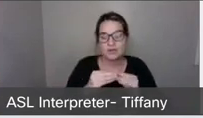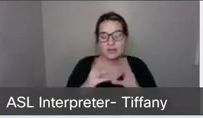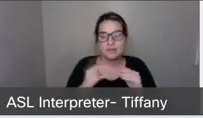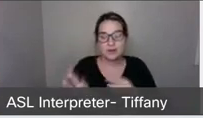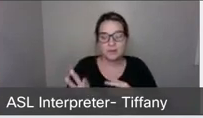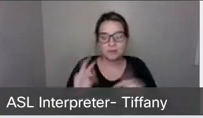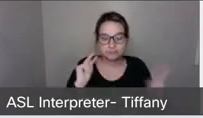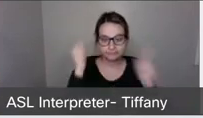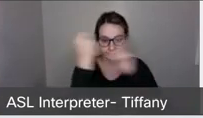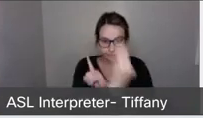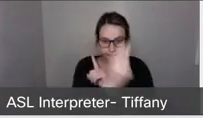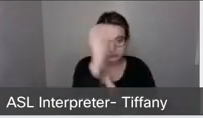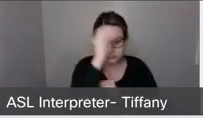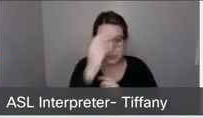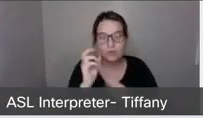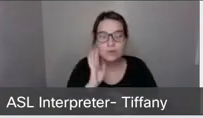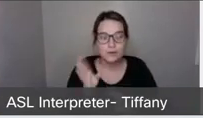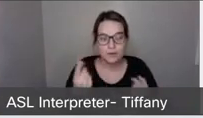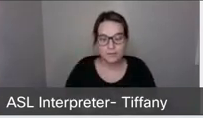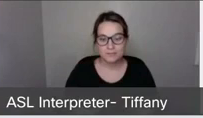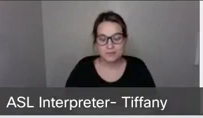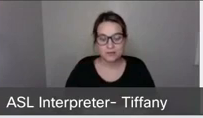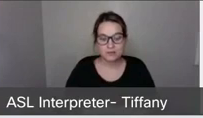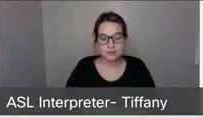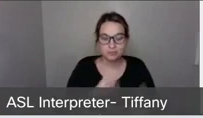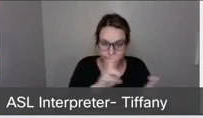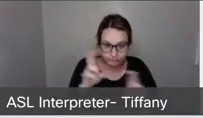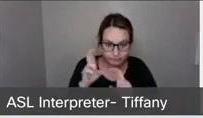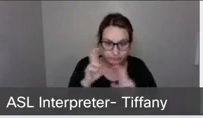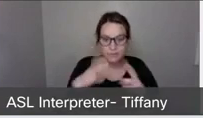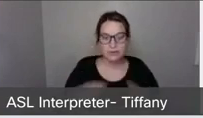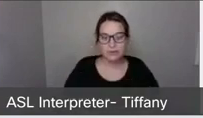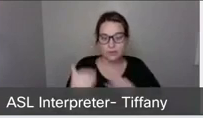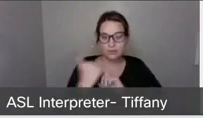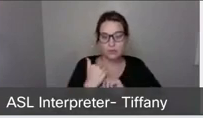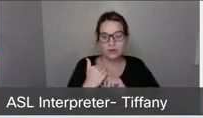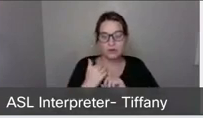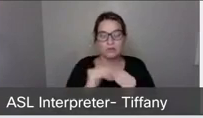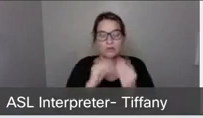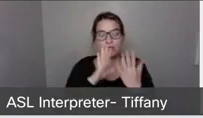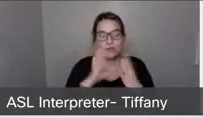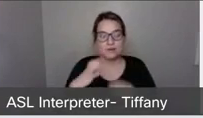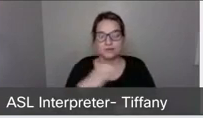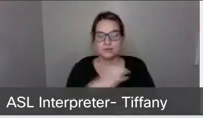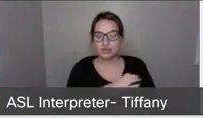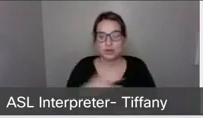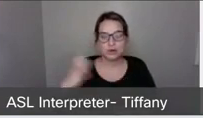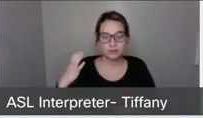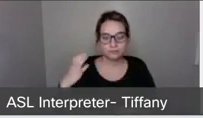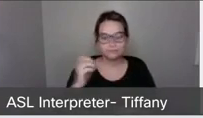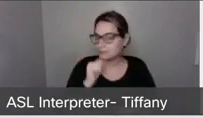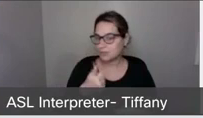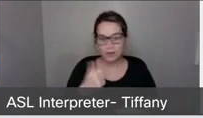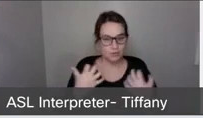may be expressed by the citizens present. As a courtesy, citizens are reminded to address their comments to the chair and the commission and not to the